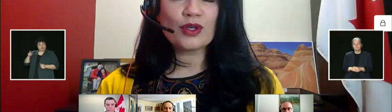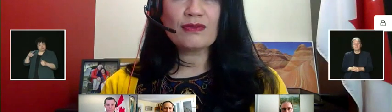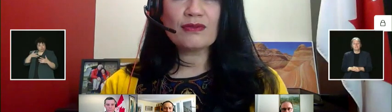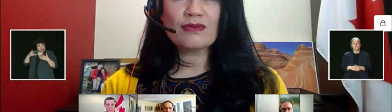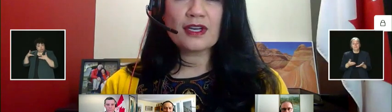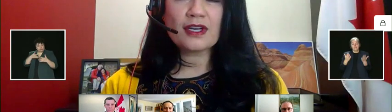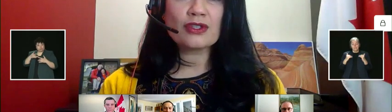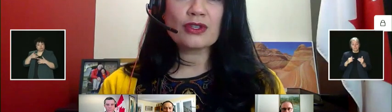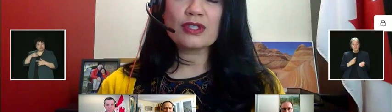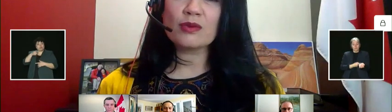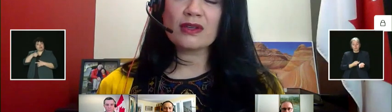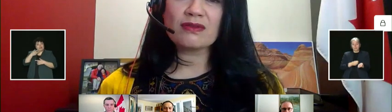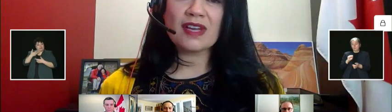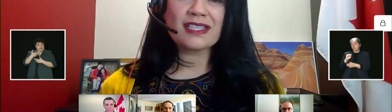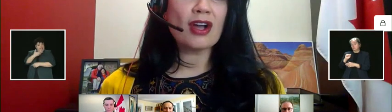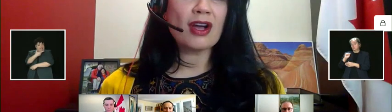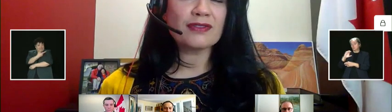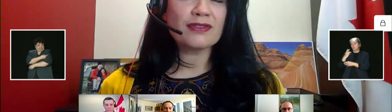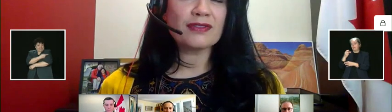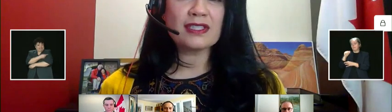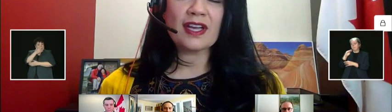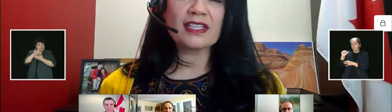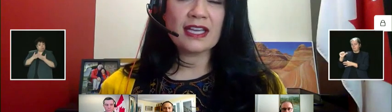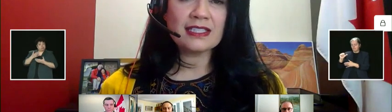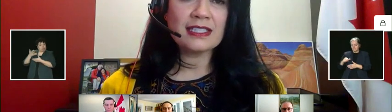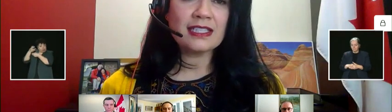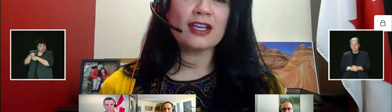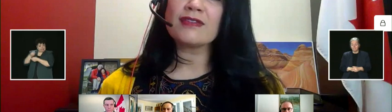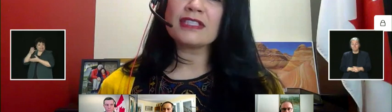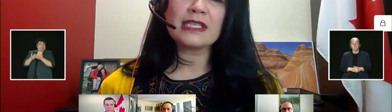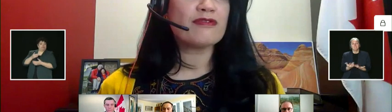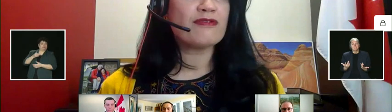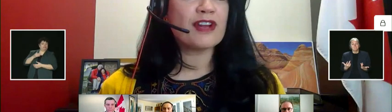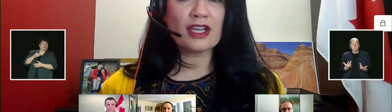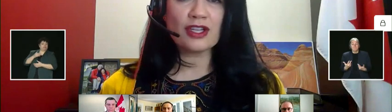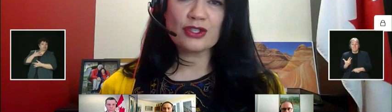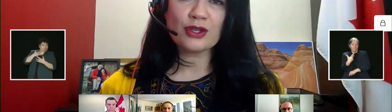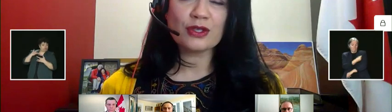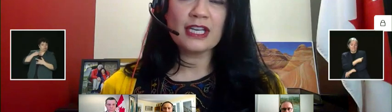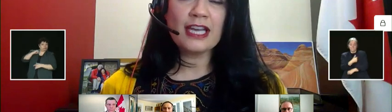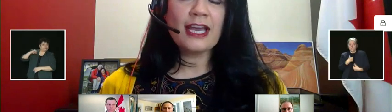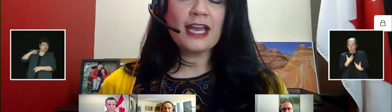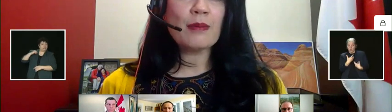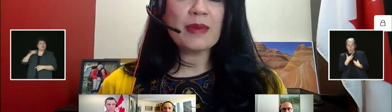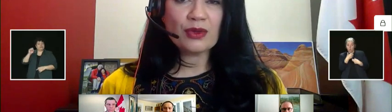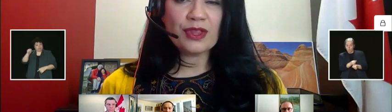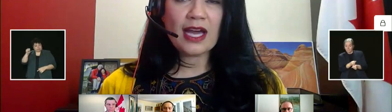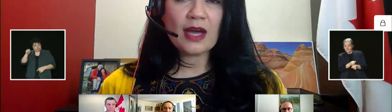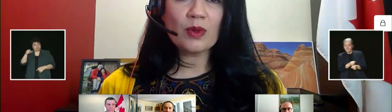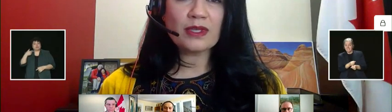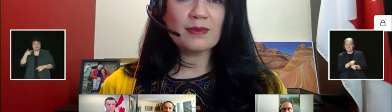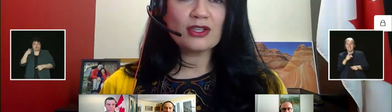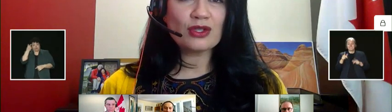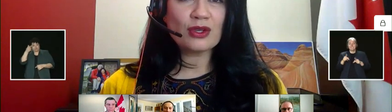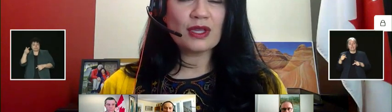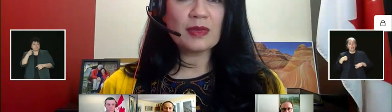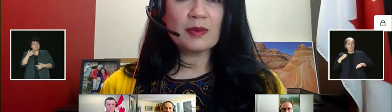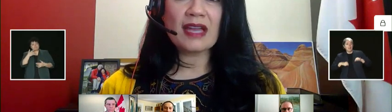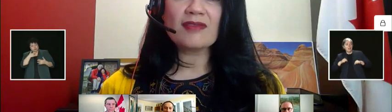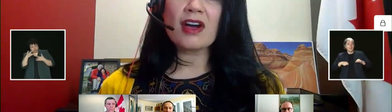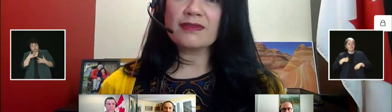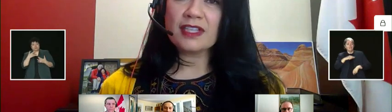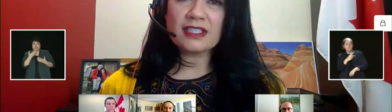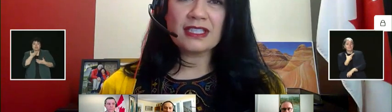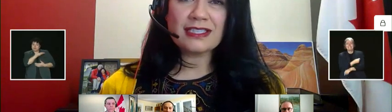of concerns around vaccine confidence and vaccine hesitancy, obviously we're very concerned about that. We want to make sure that people